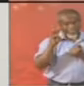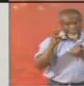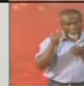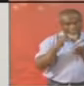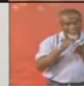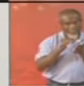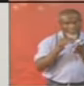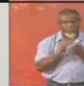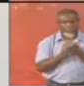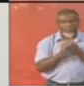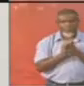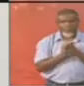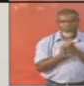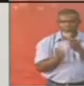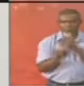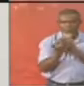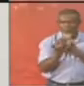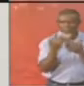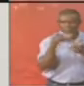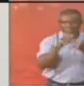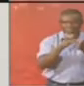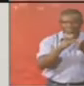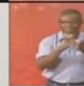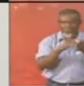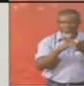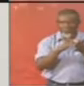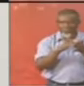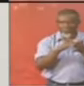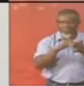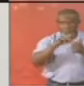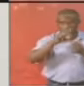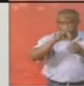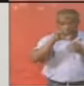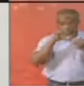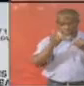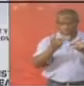Hello, good morning once again. My follow-up question has to do with